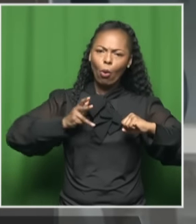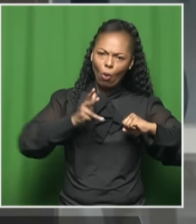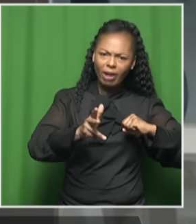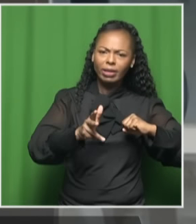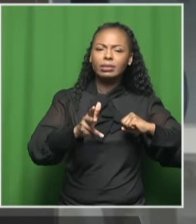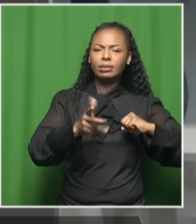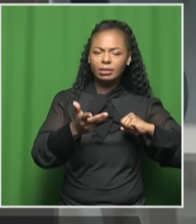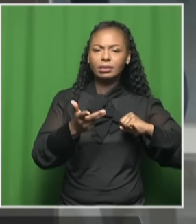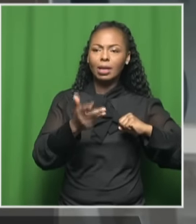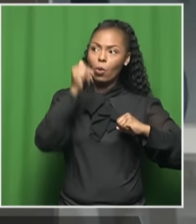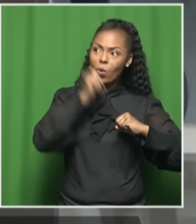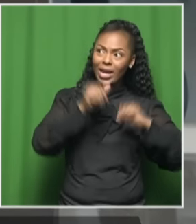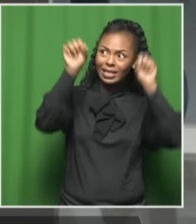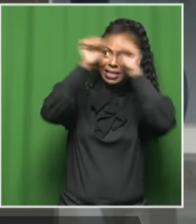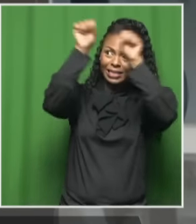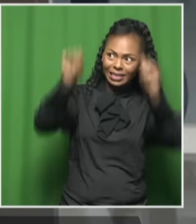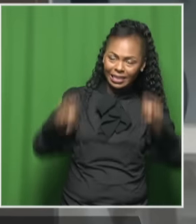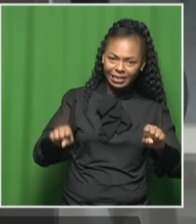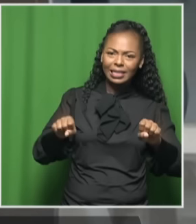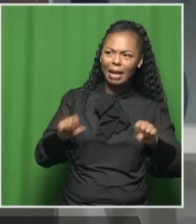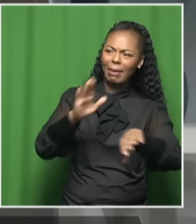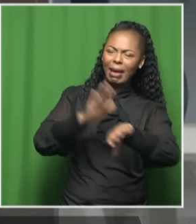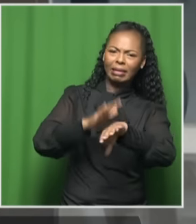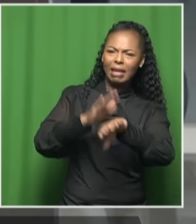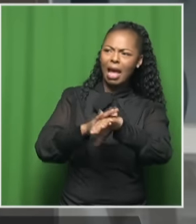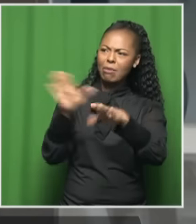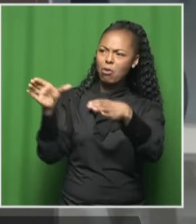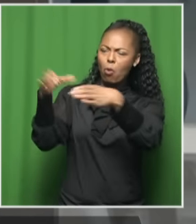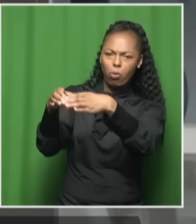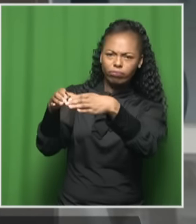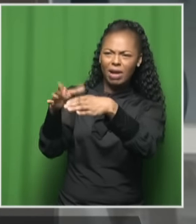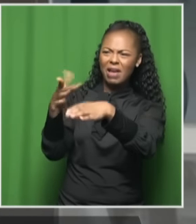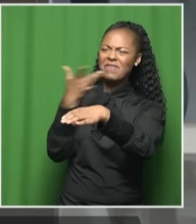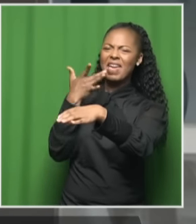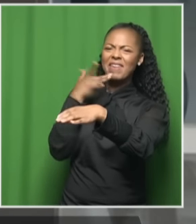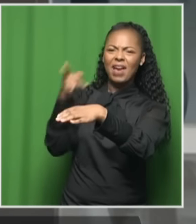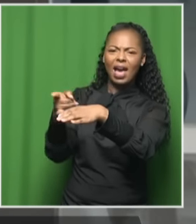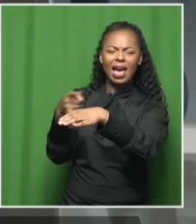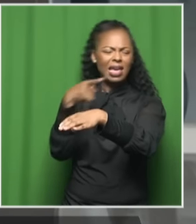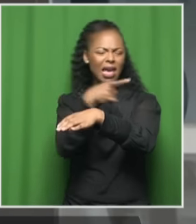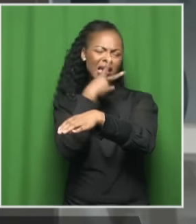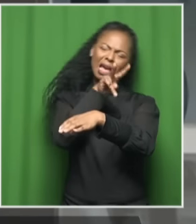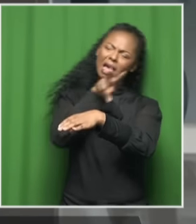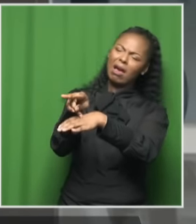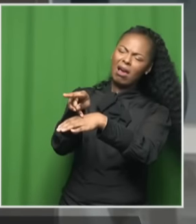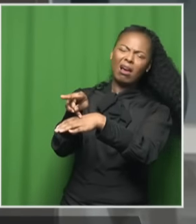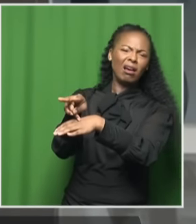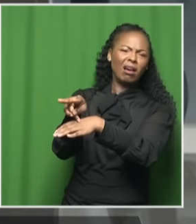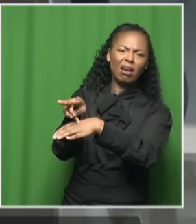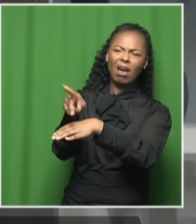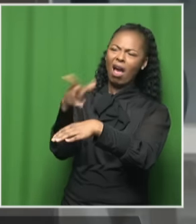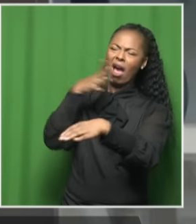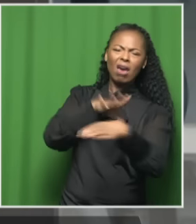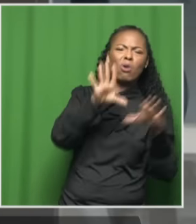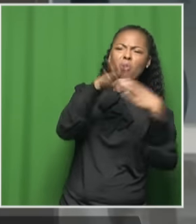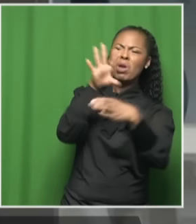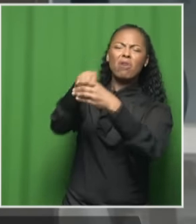we had a system that favored a certain type of people, a group of people, because of what believed, he even